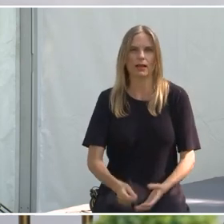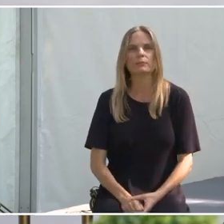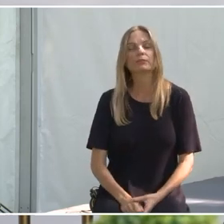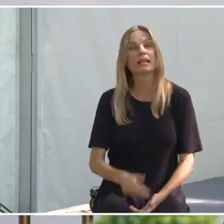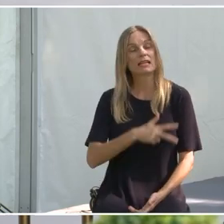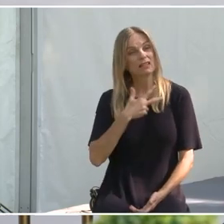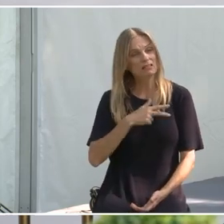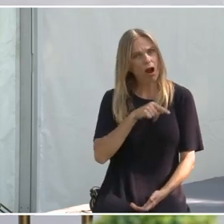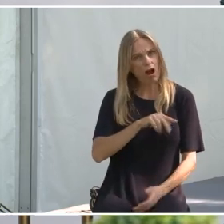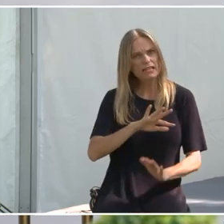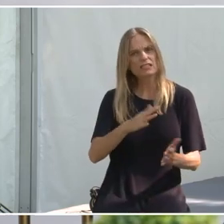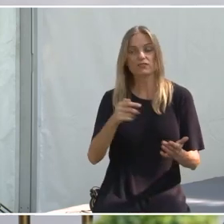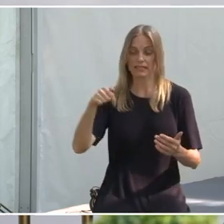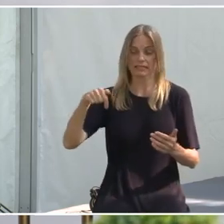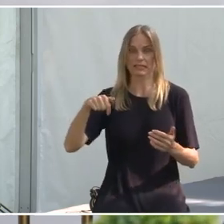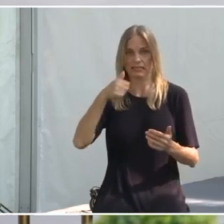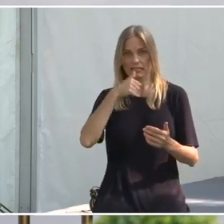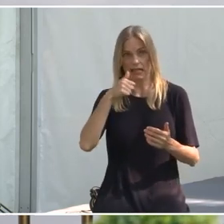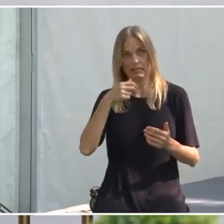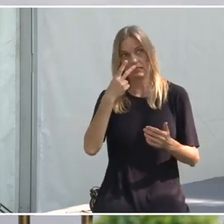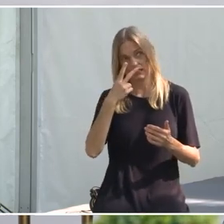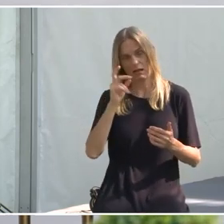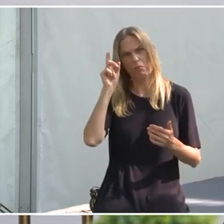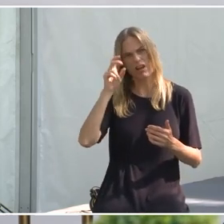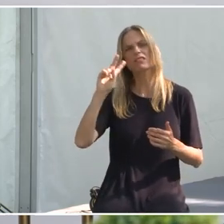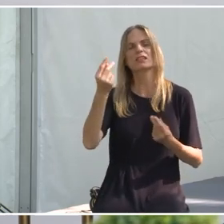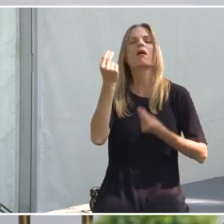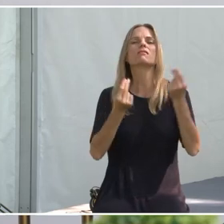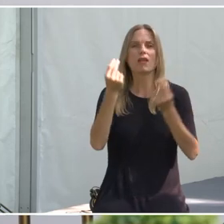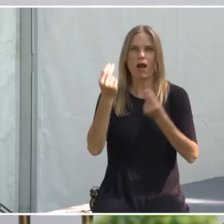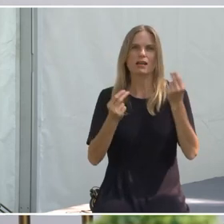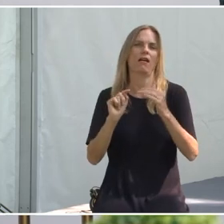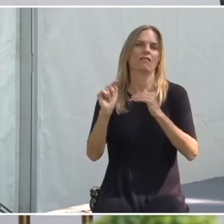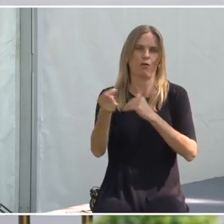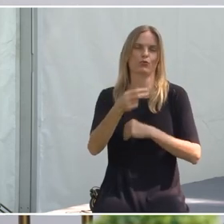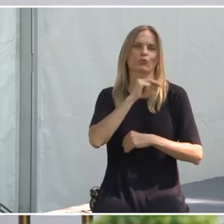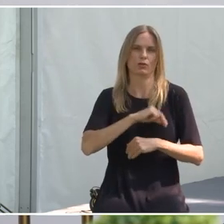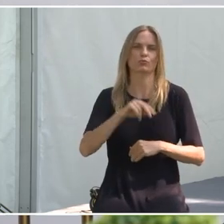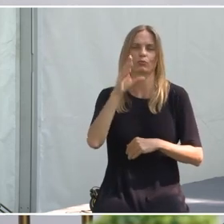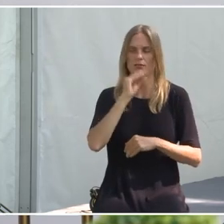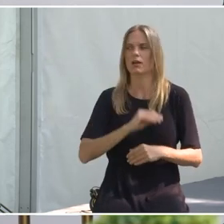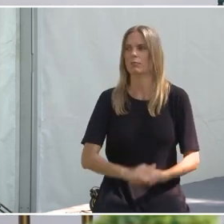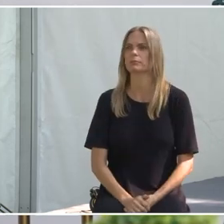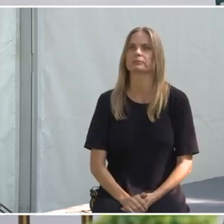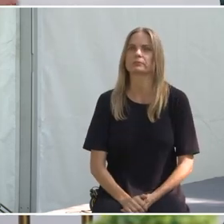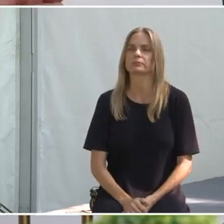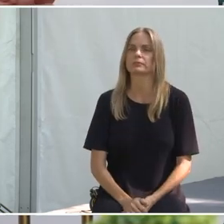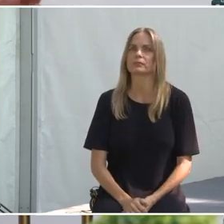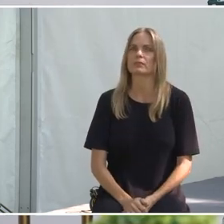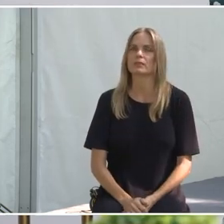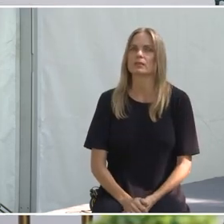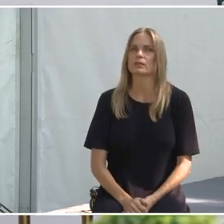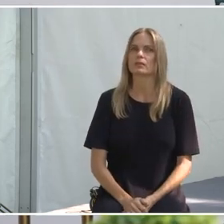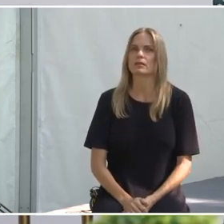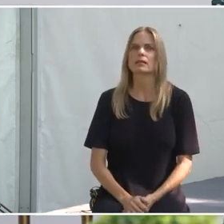as well as here, and I also think that humor can be used to break the ice as well. Yeah, can I give a on that?